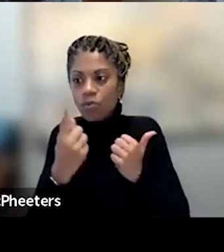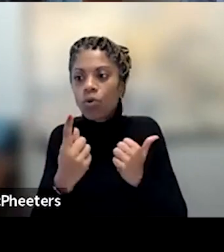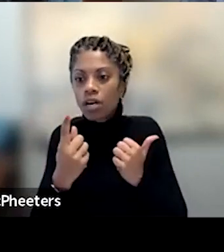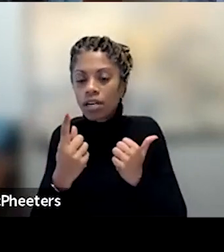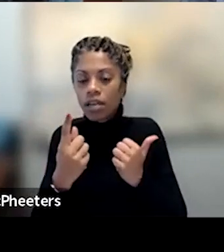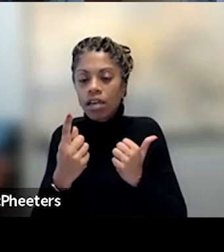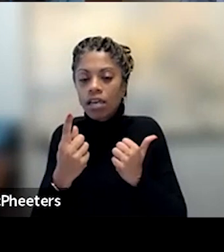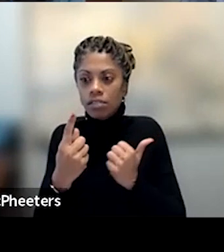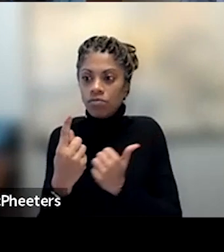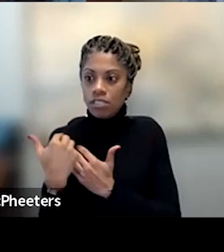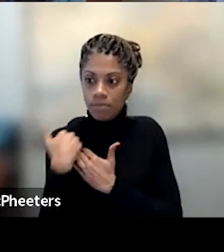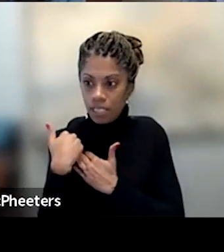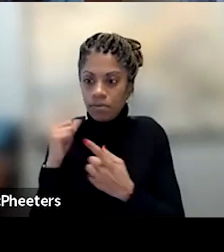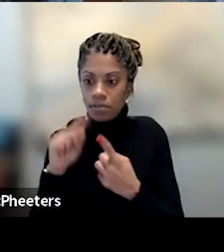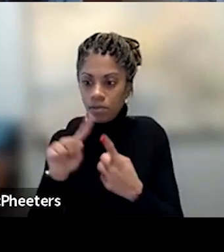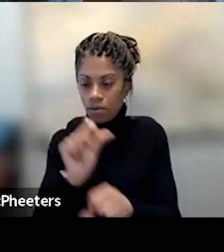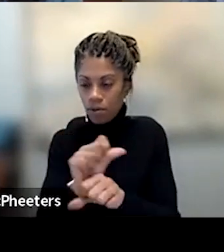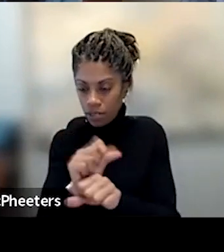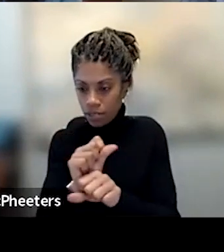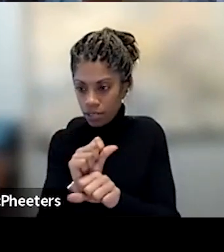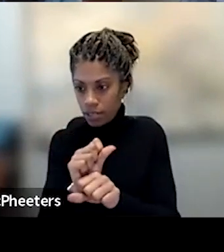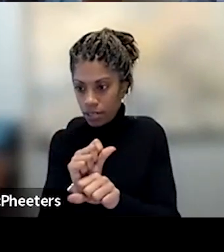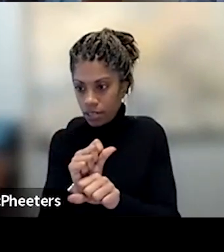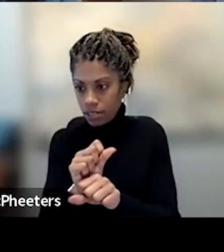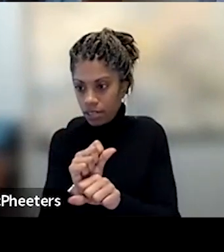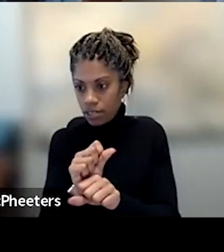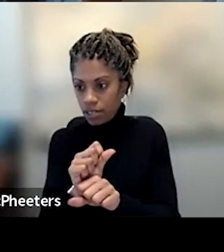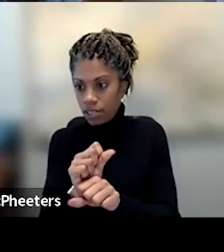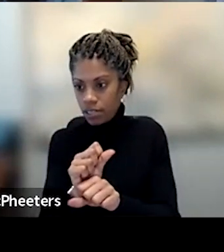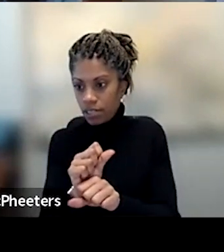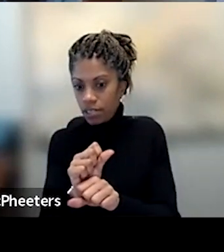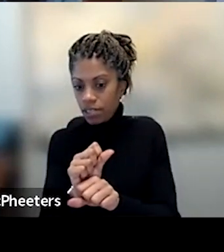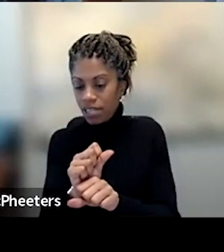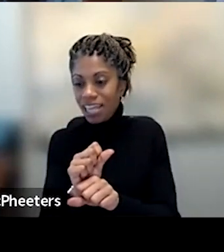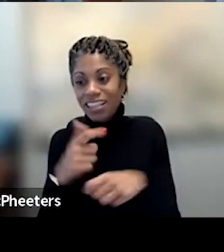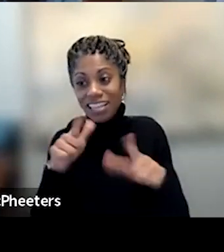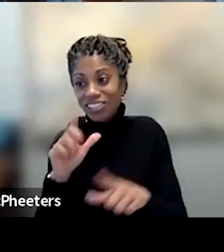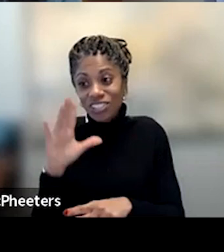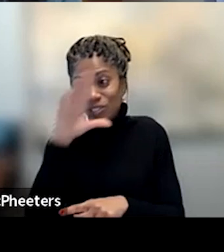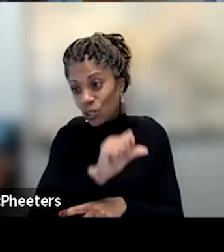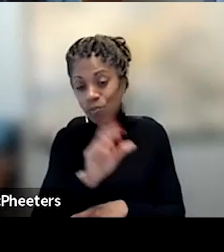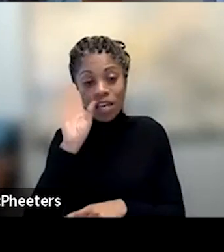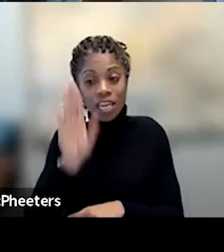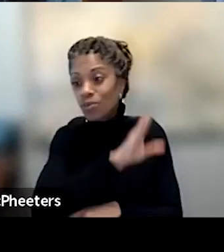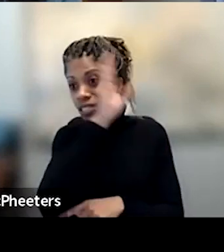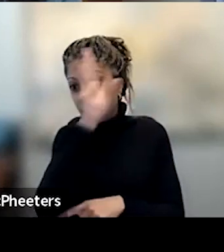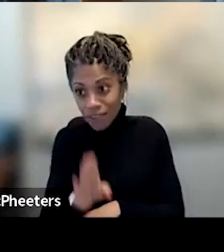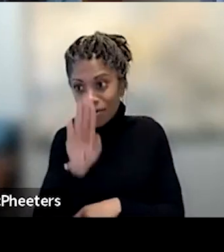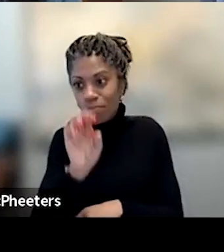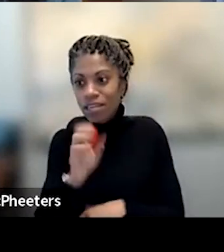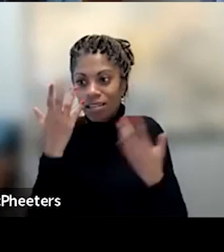and everybody owns the fact that this work, let's just assume it'll never be done. and we'll all have to keep working